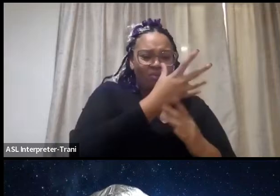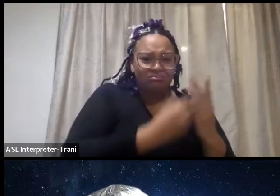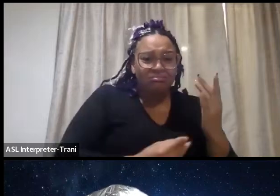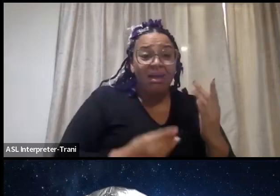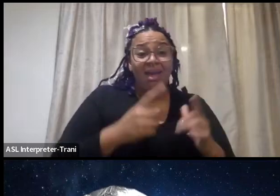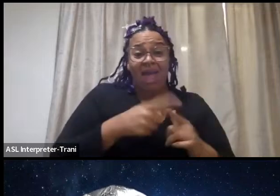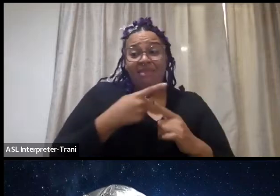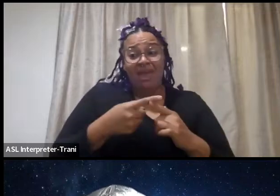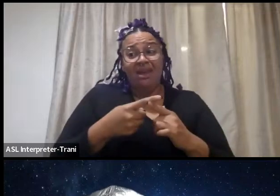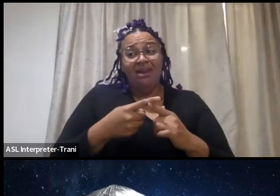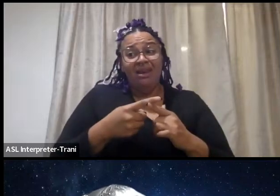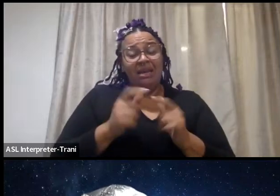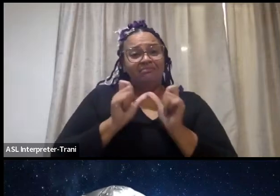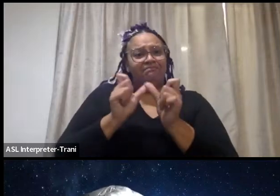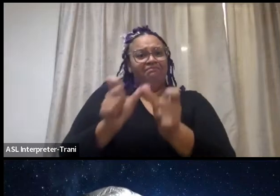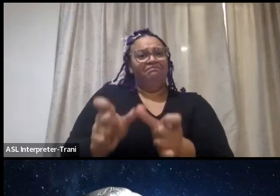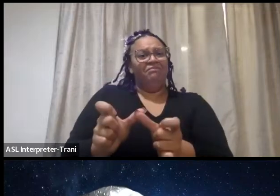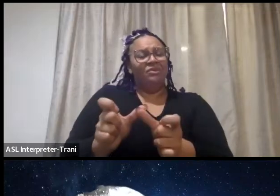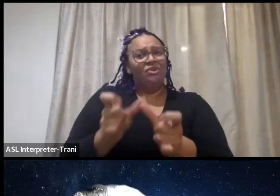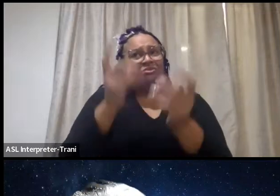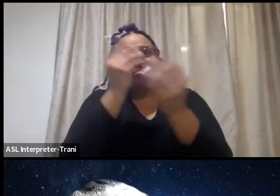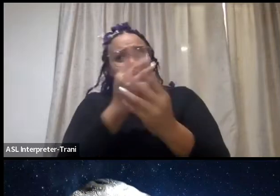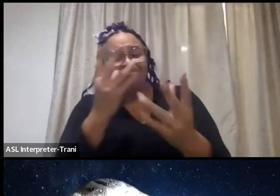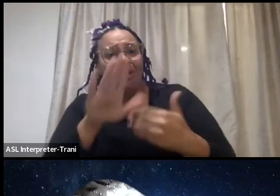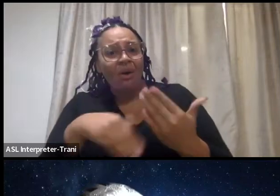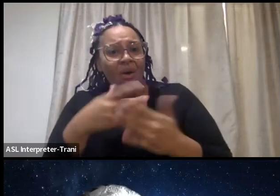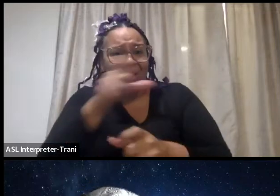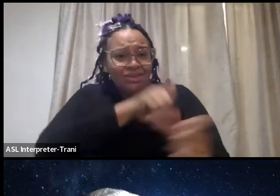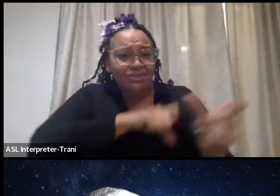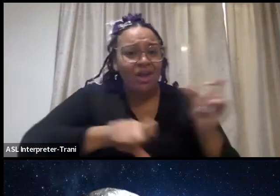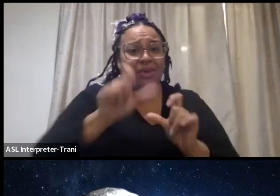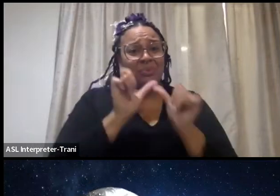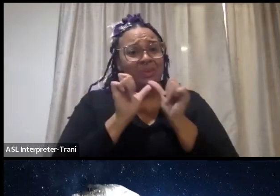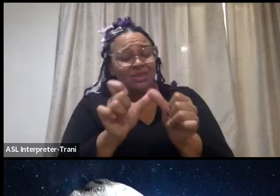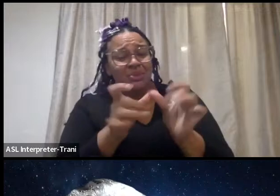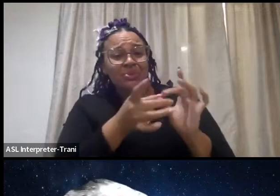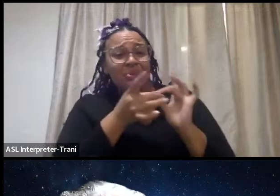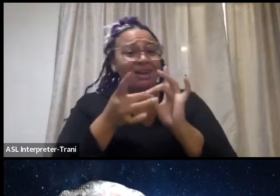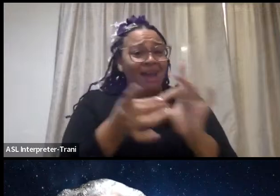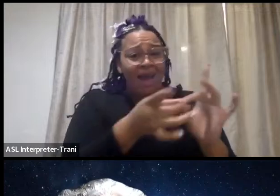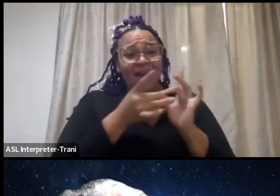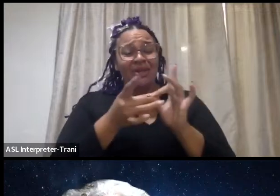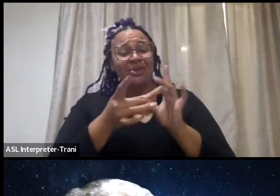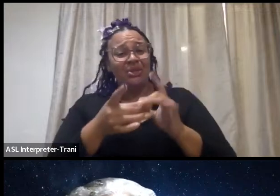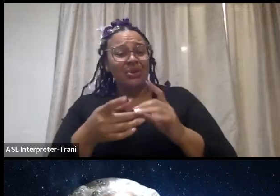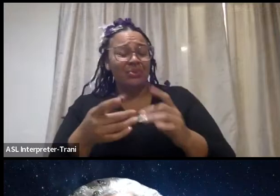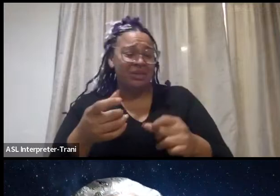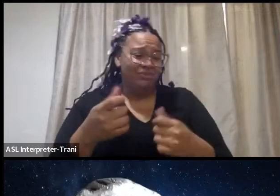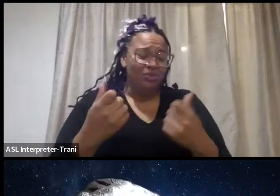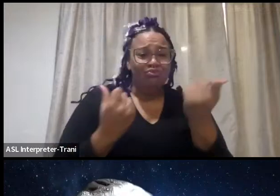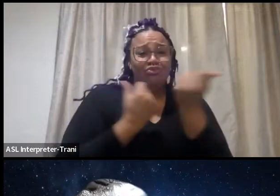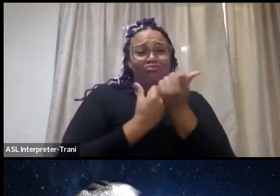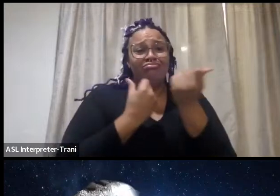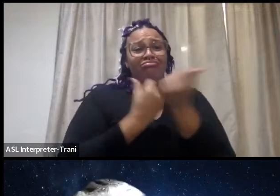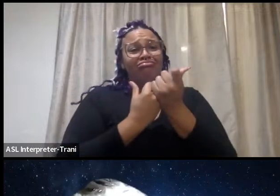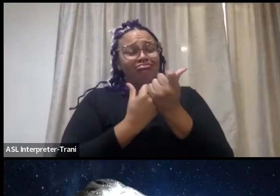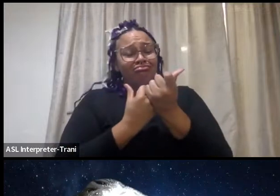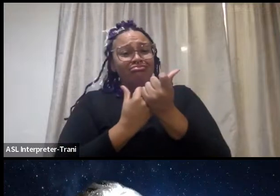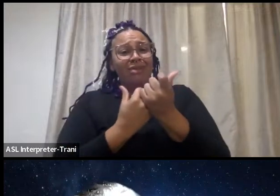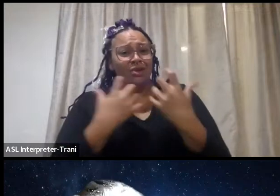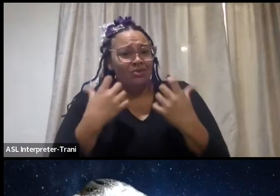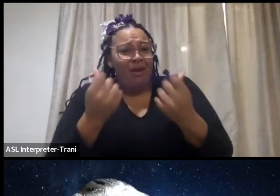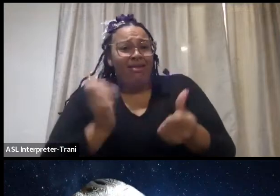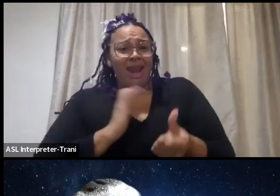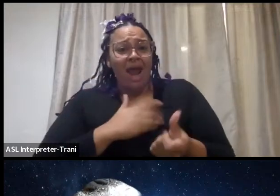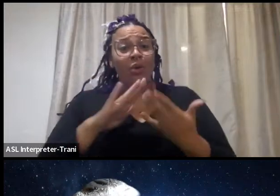continue to stay here, as we continue to connect, as we continue to strengthen our community, because